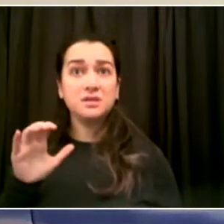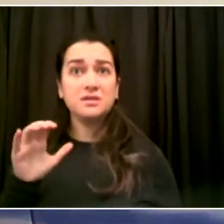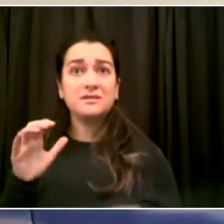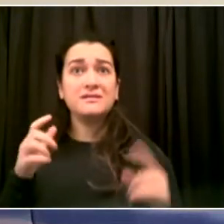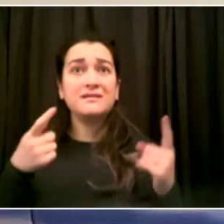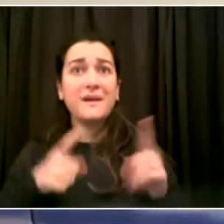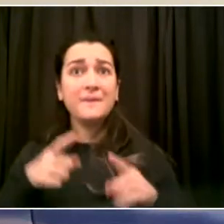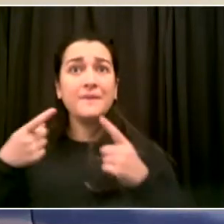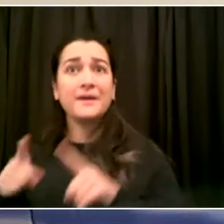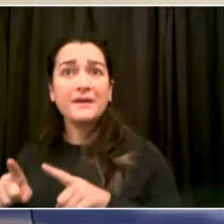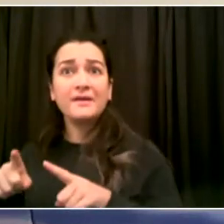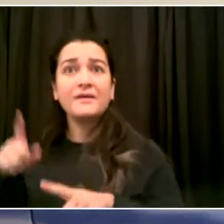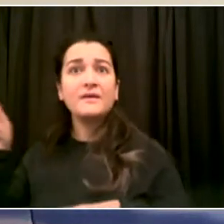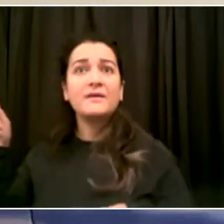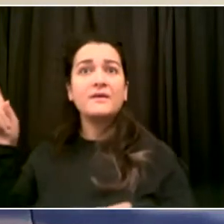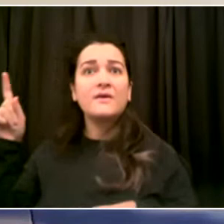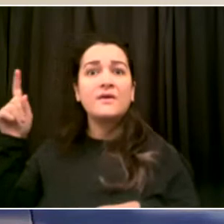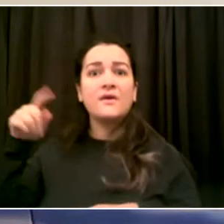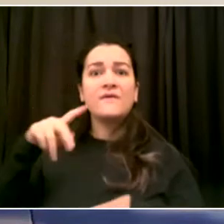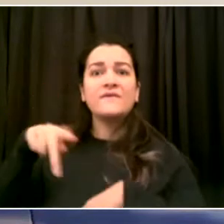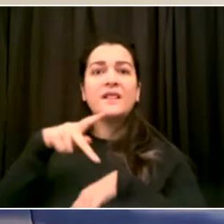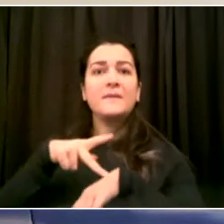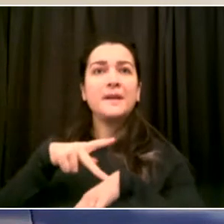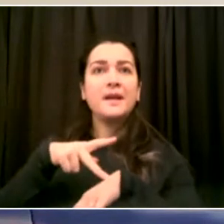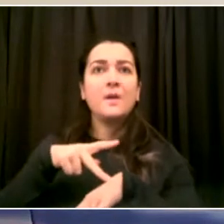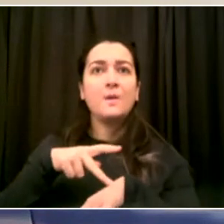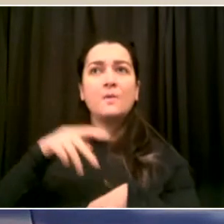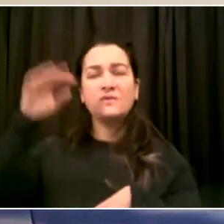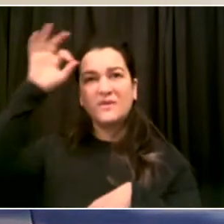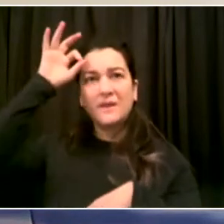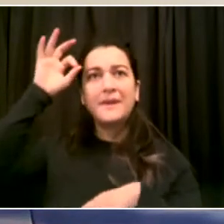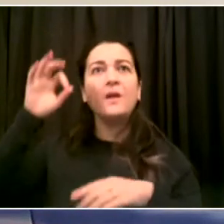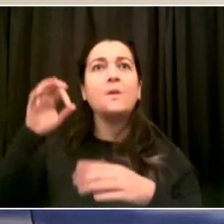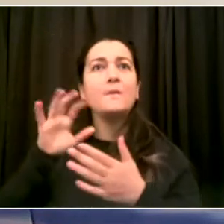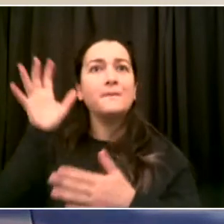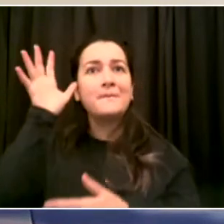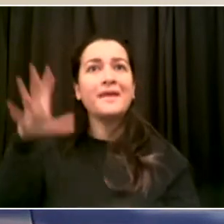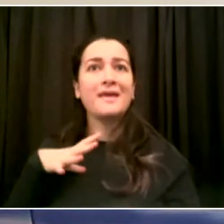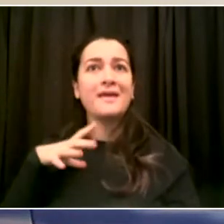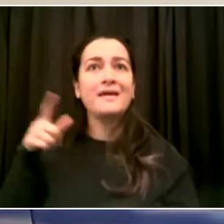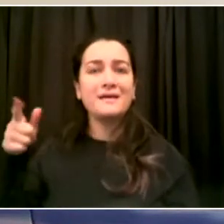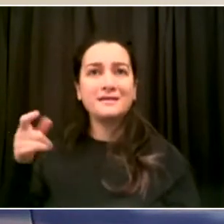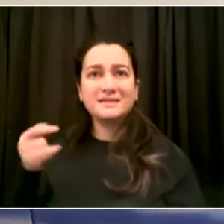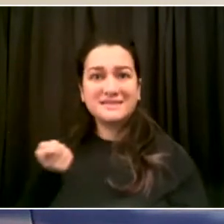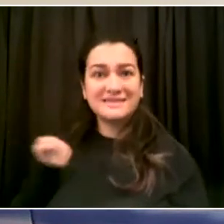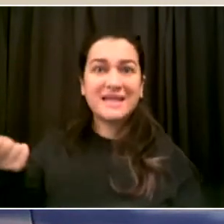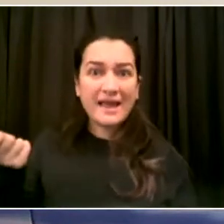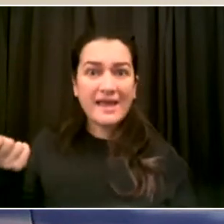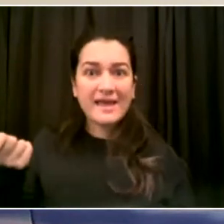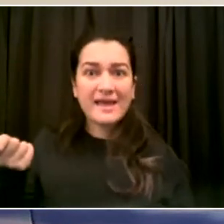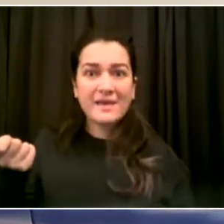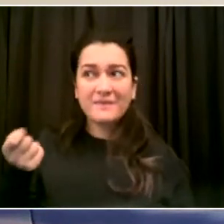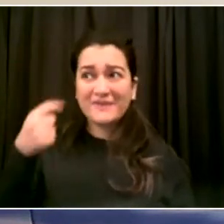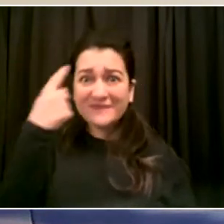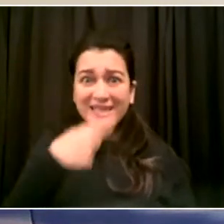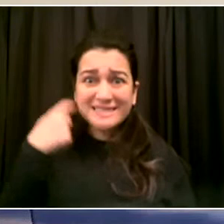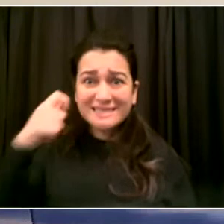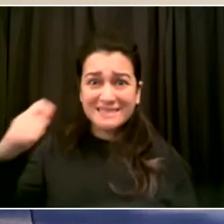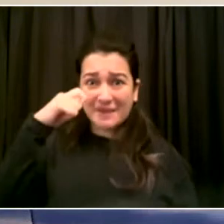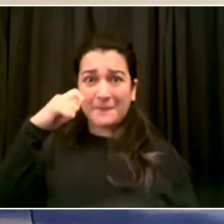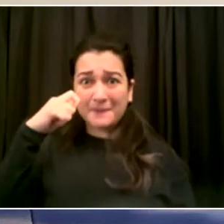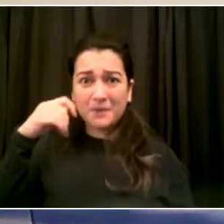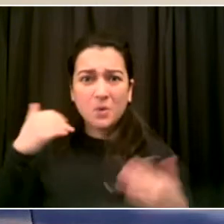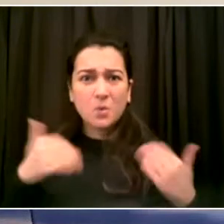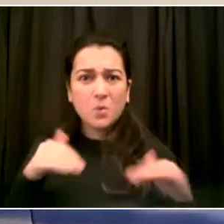the face on a New York City subway to the Asian American woman in my district who was violently shoved to